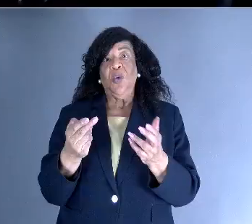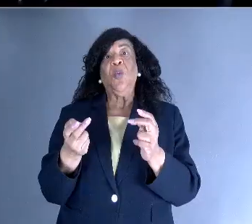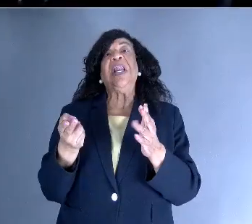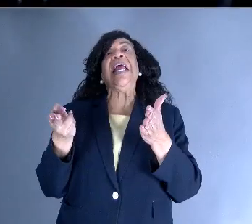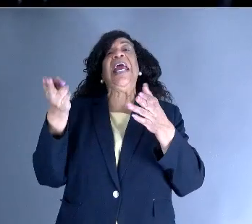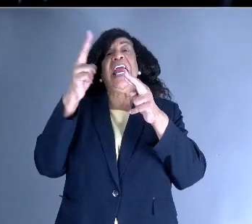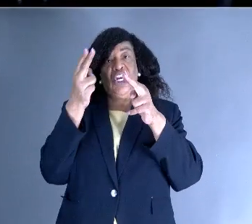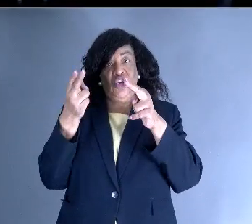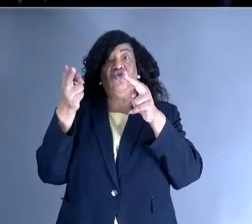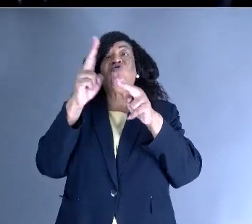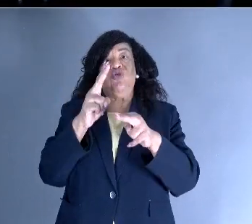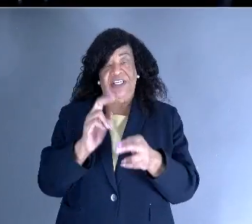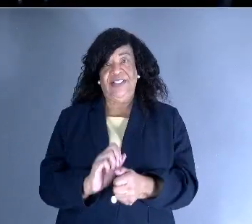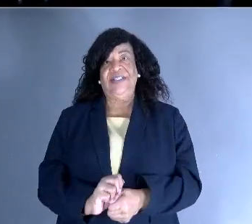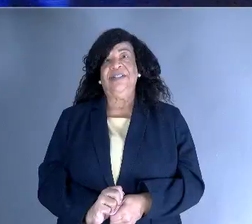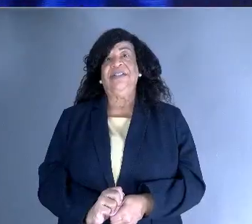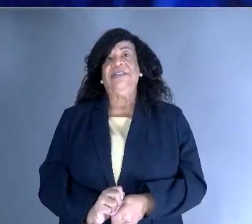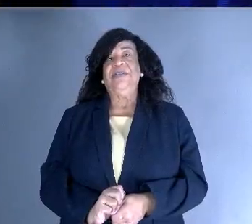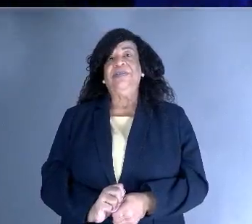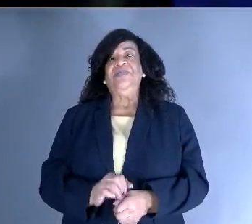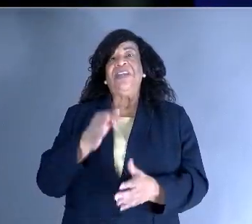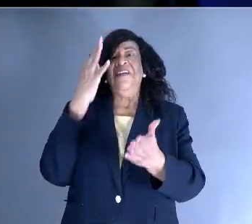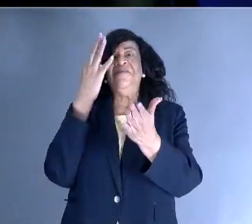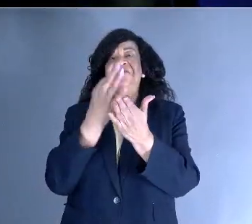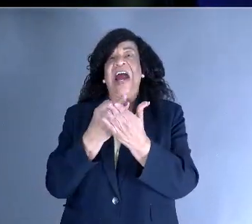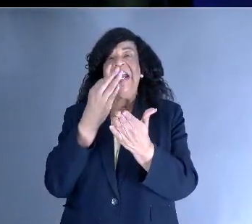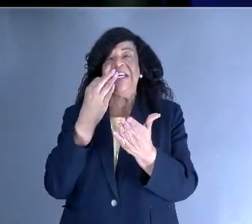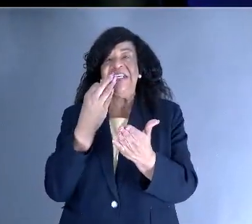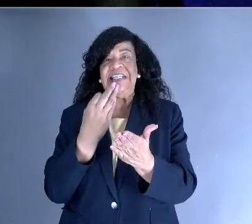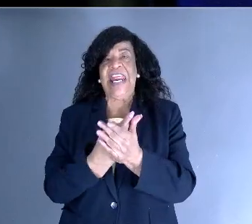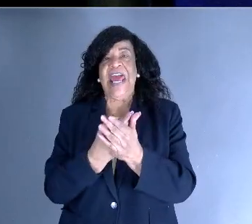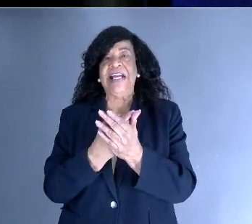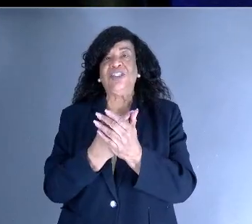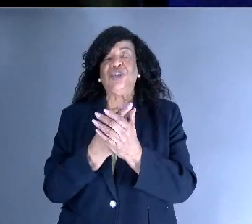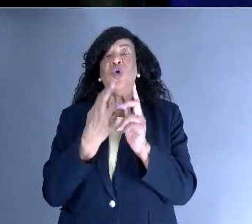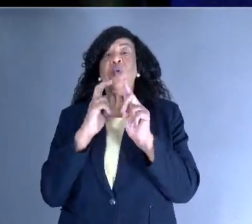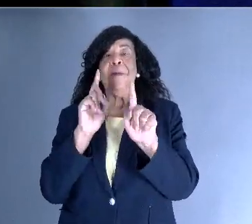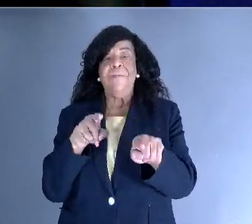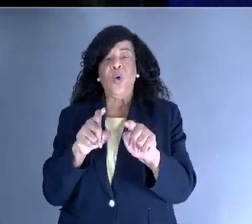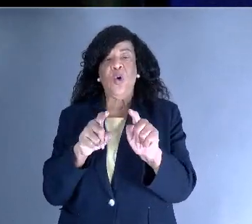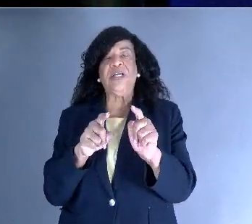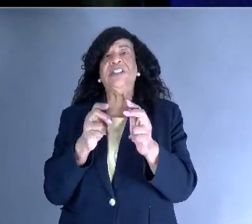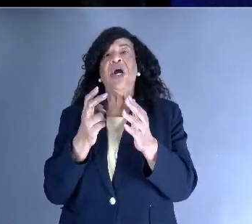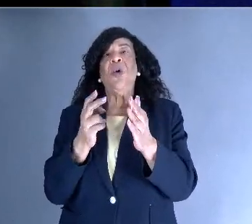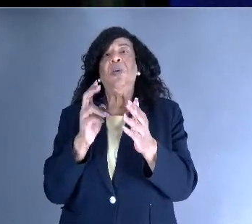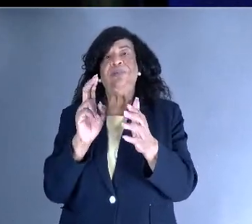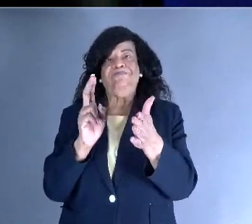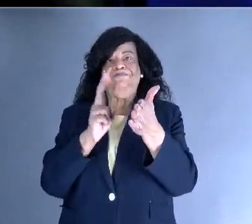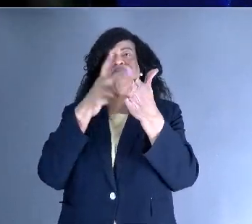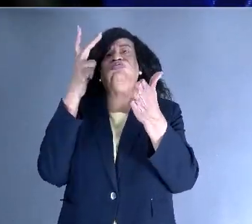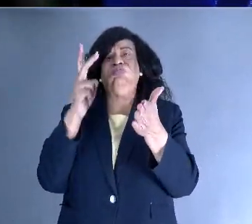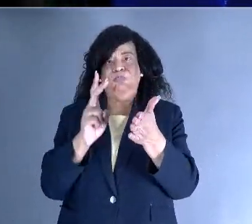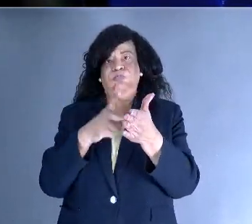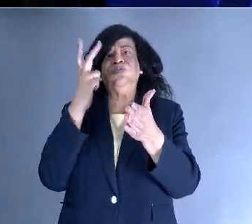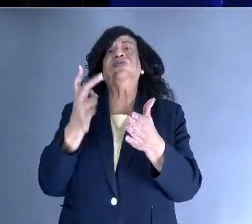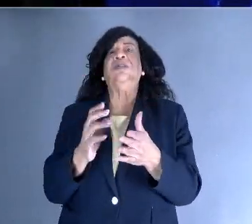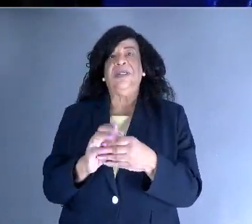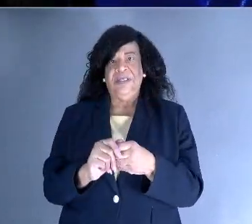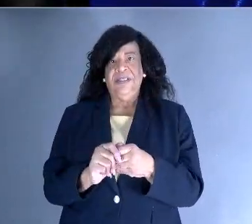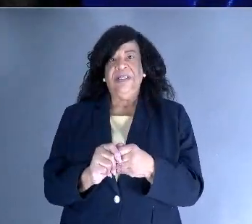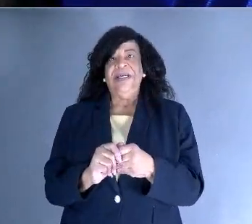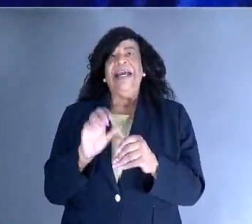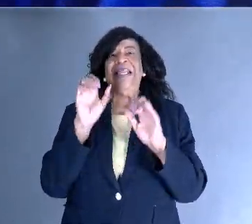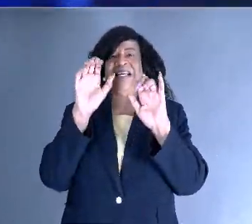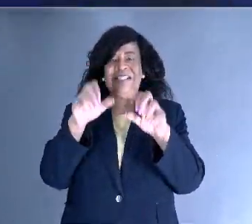love our financial portfolio will double in the name of the Lord actually it's the year of double